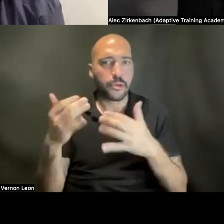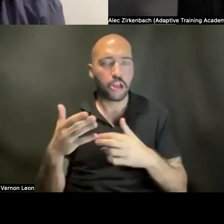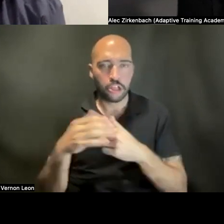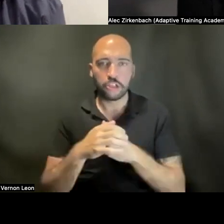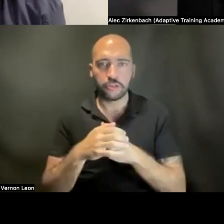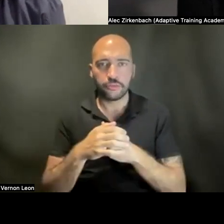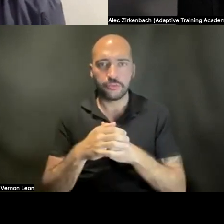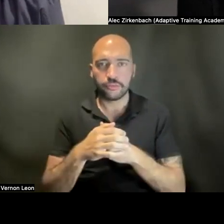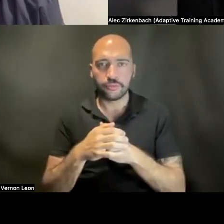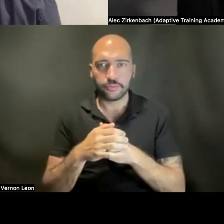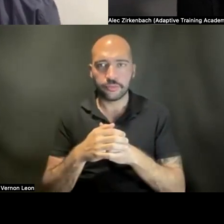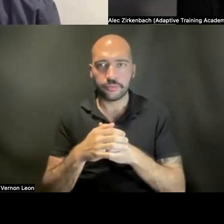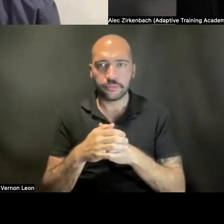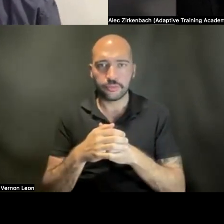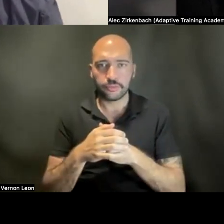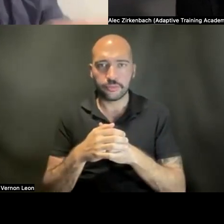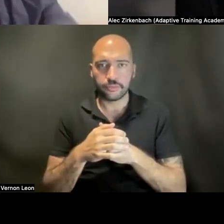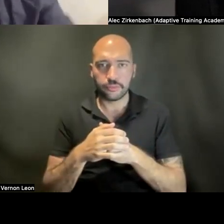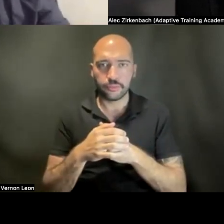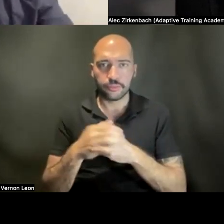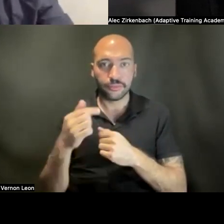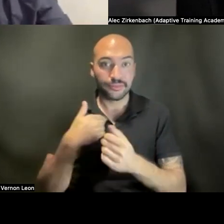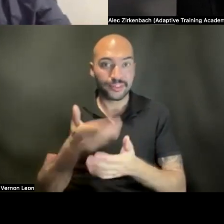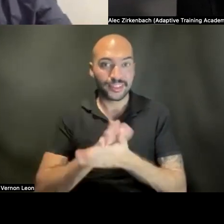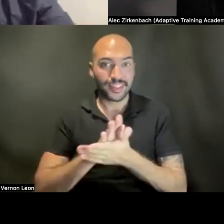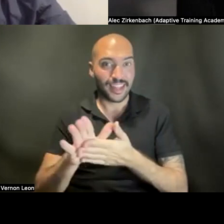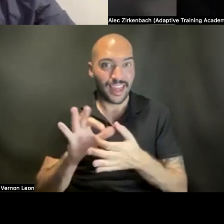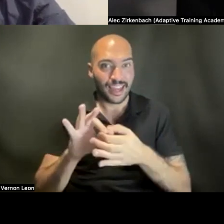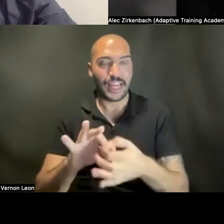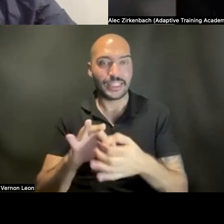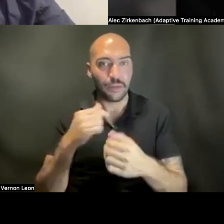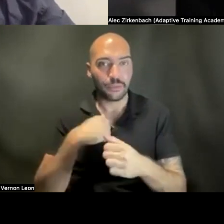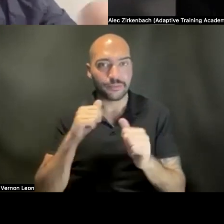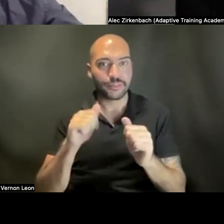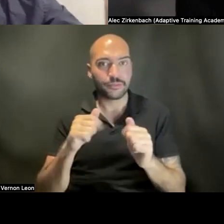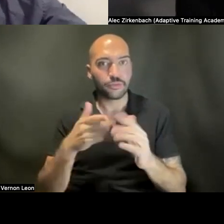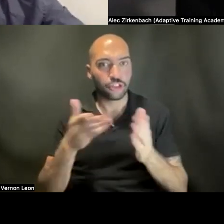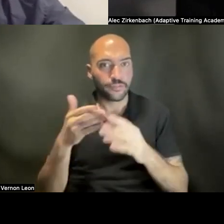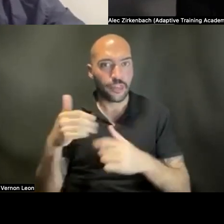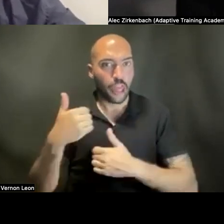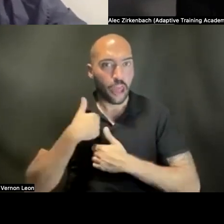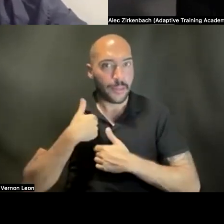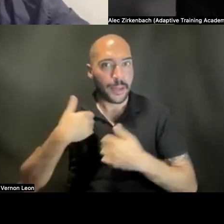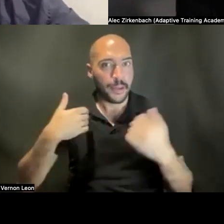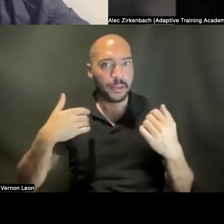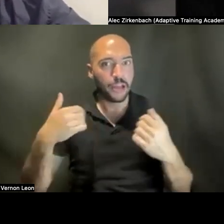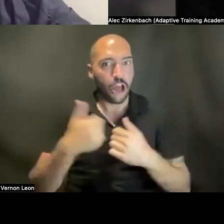and I had a nice connection where I was actually served in the Army bands.